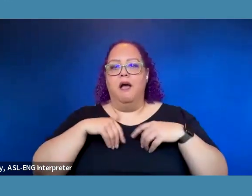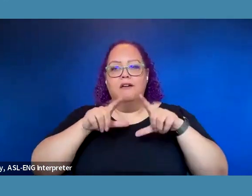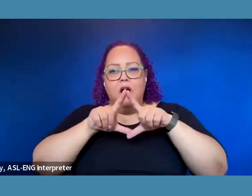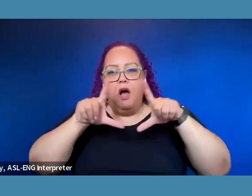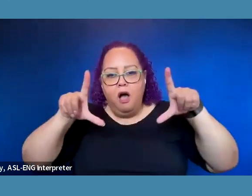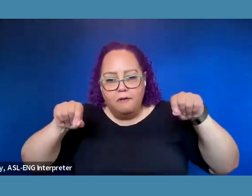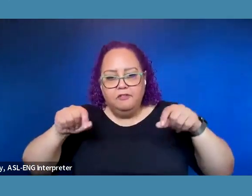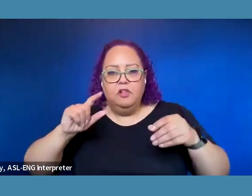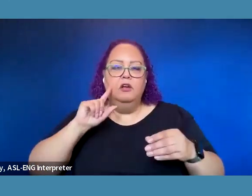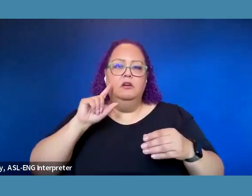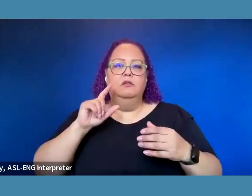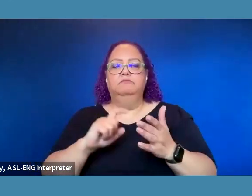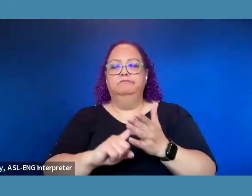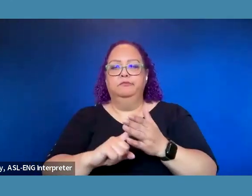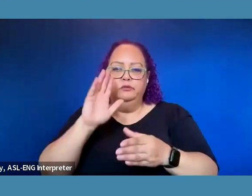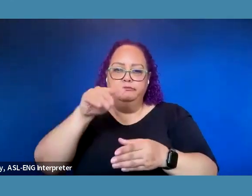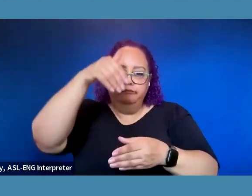the